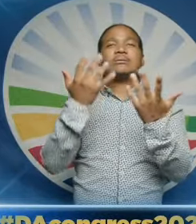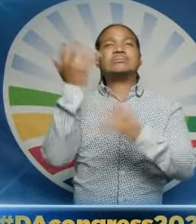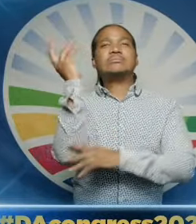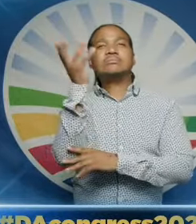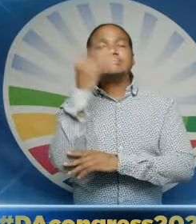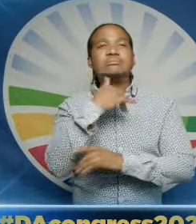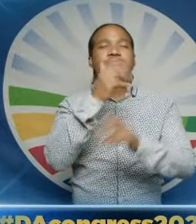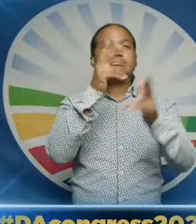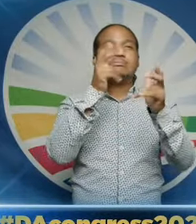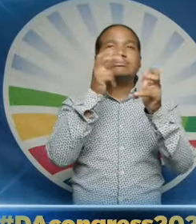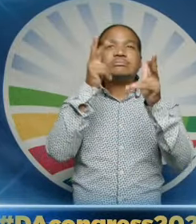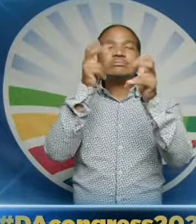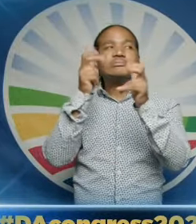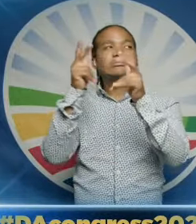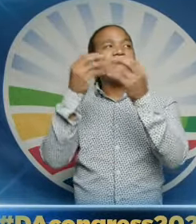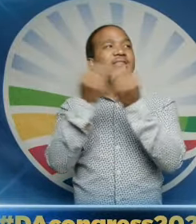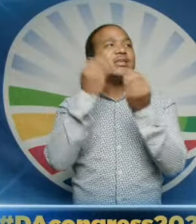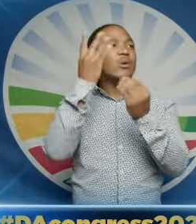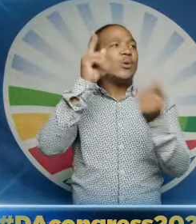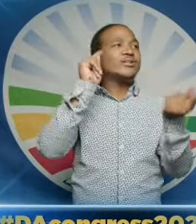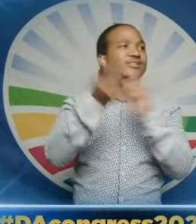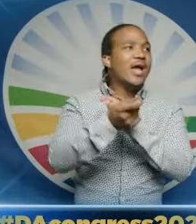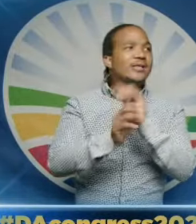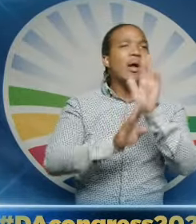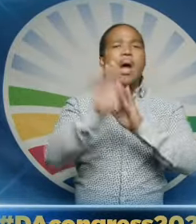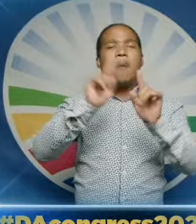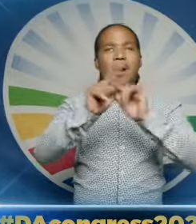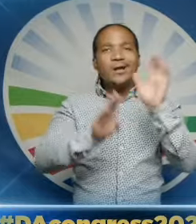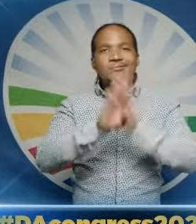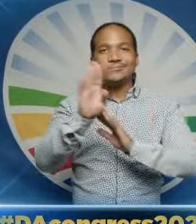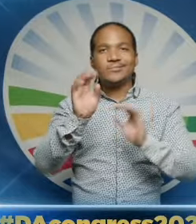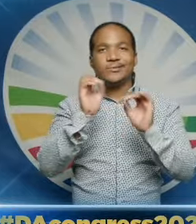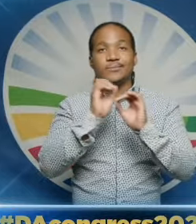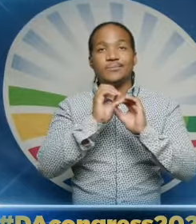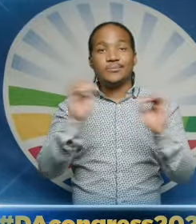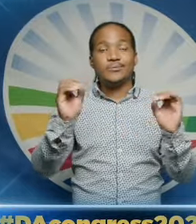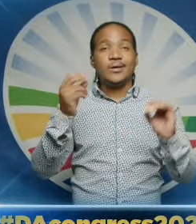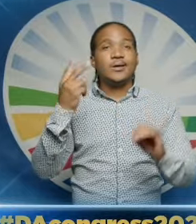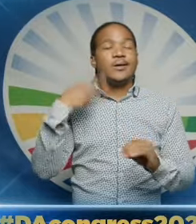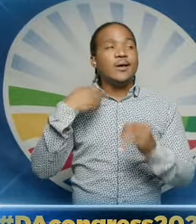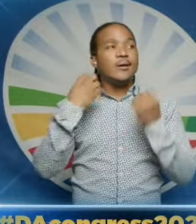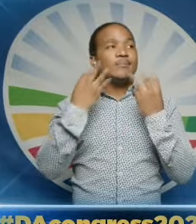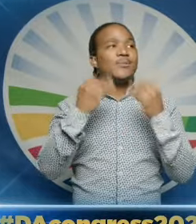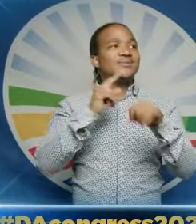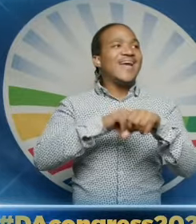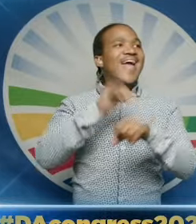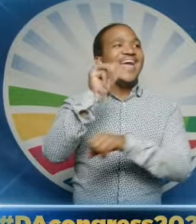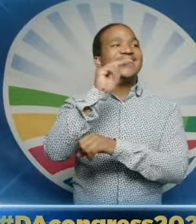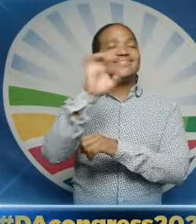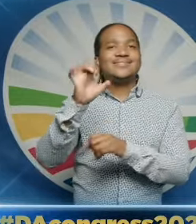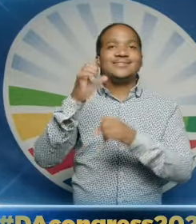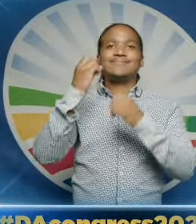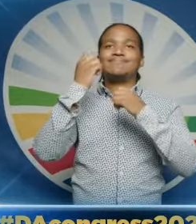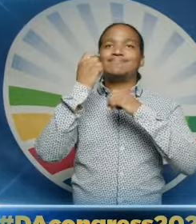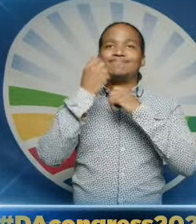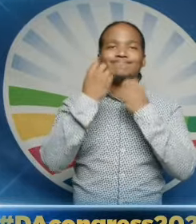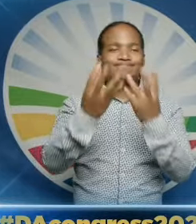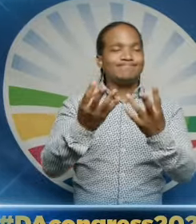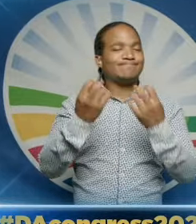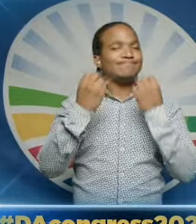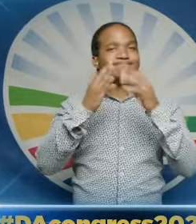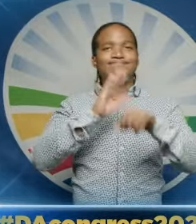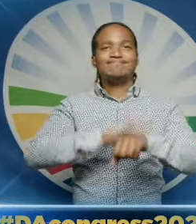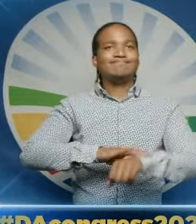for things are going to change, things are going to improve. But it doesn't because we've been disappointed by the ANC time after time after